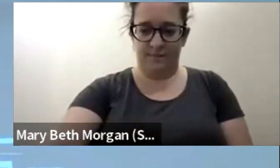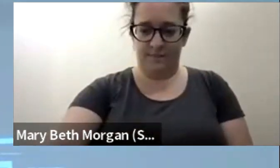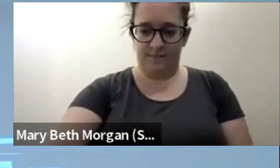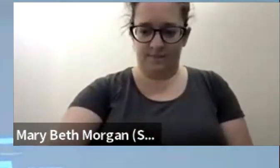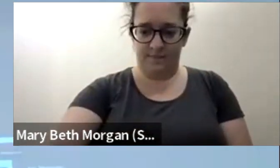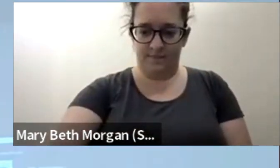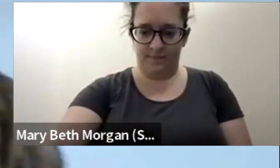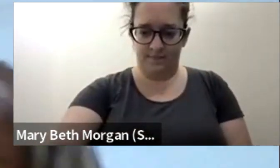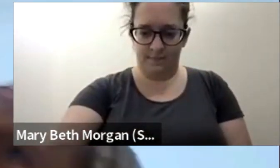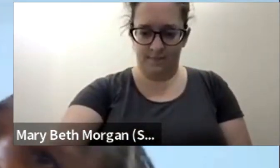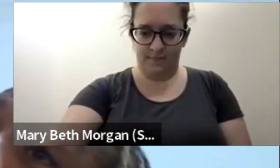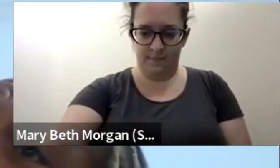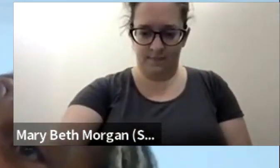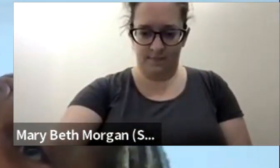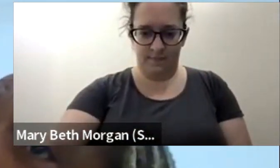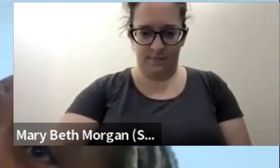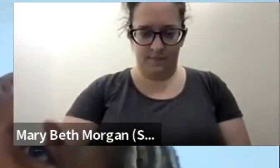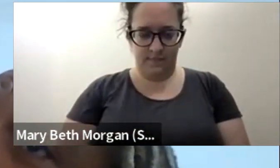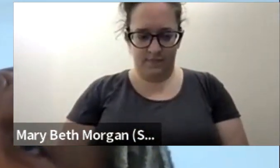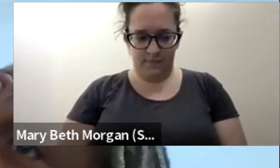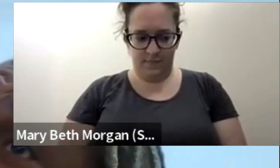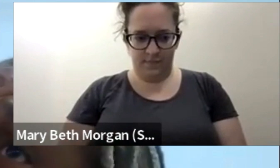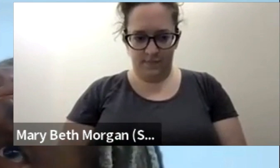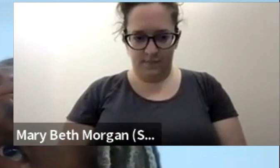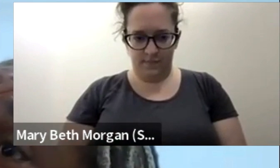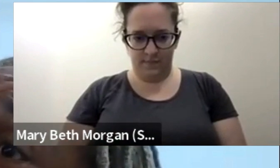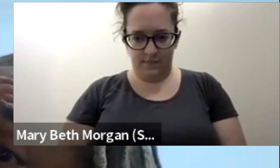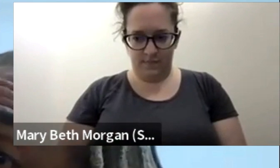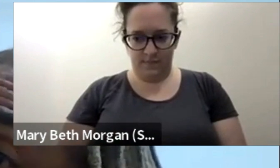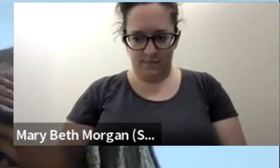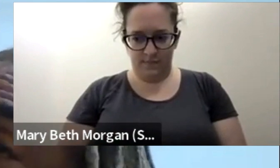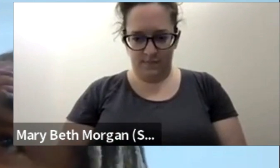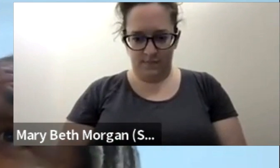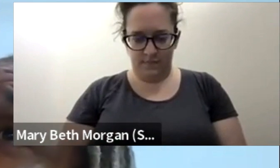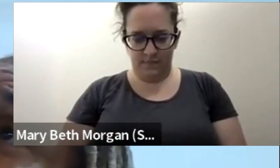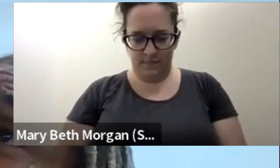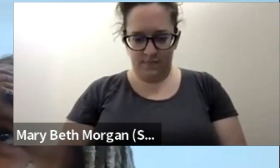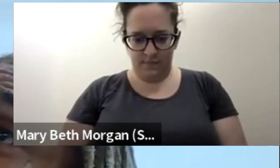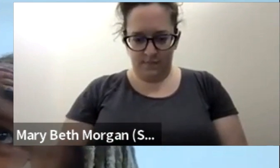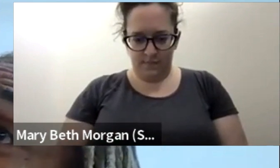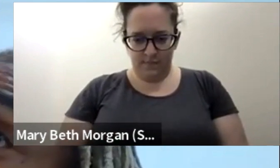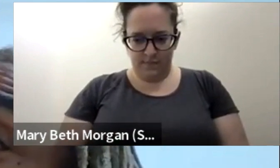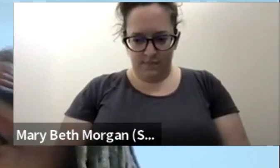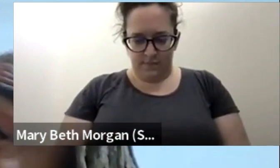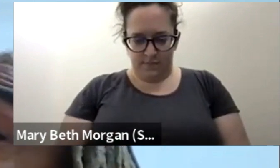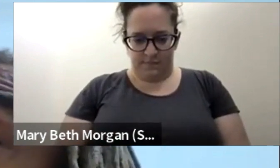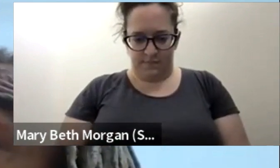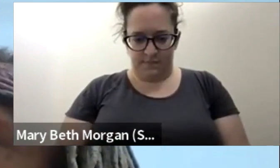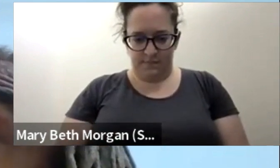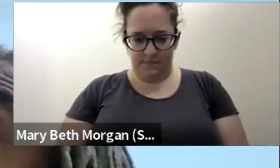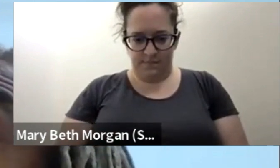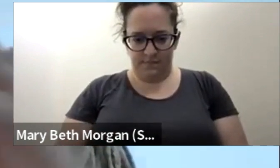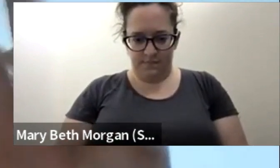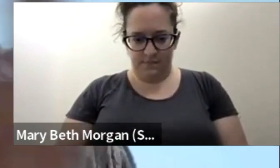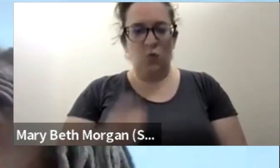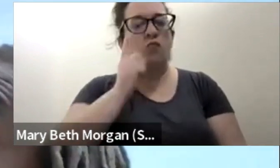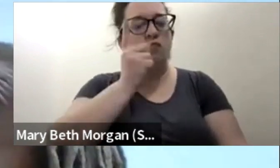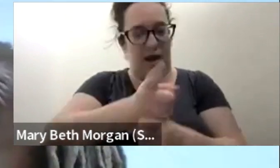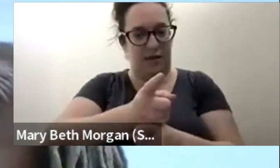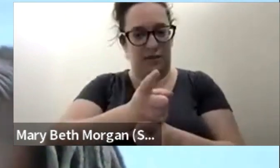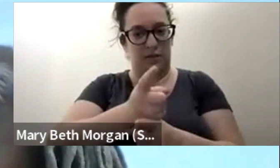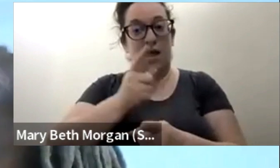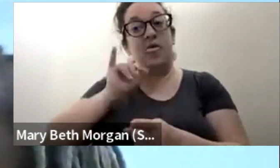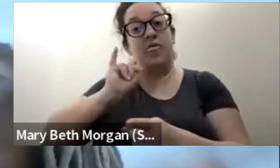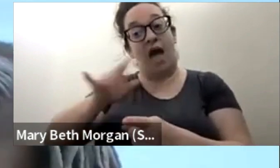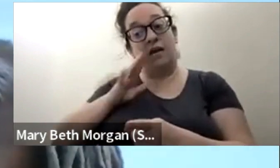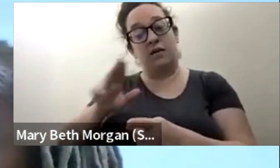You're absolutely right. Because that really links to what I was saying about storms being queerness. But actually, because a lot of these things, Viola feels that